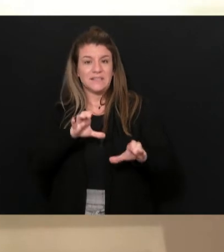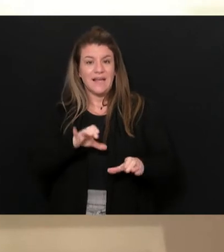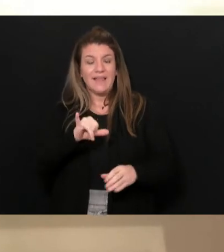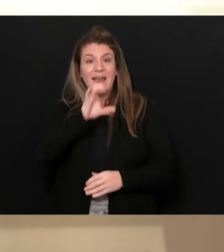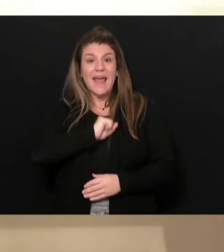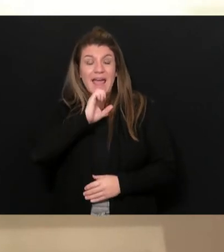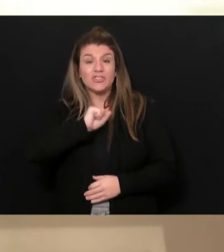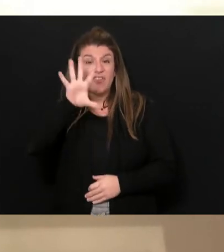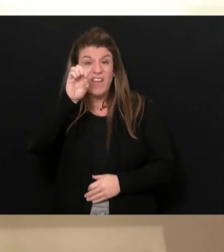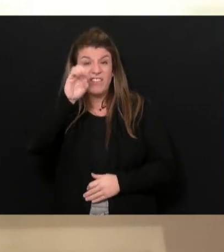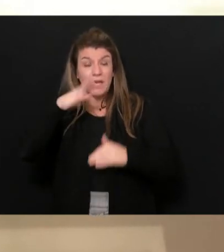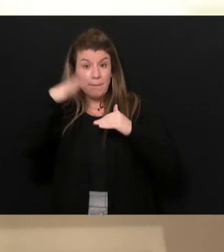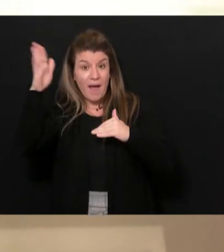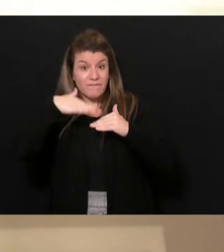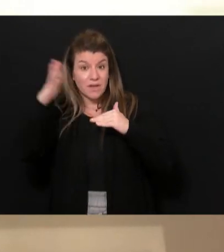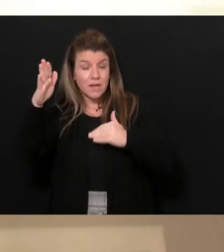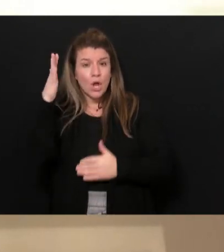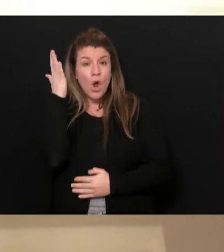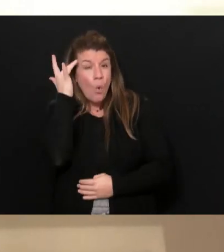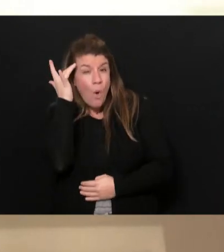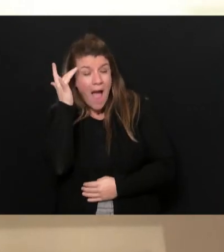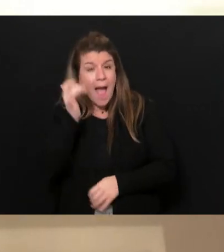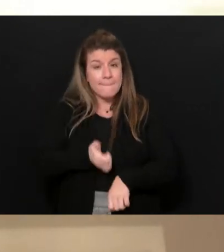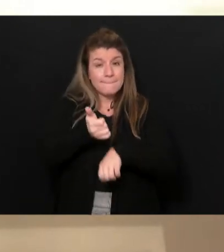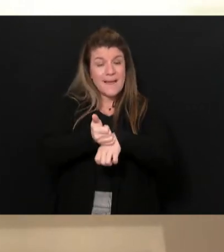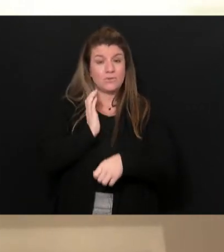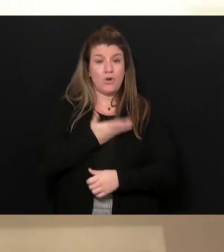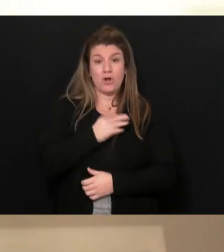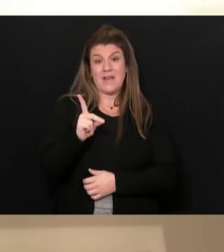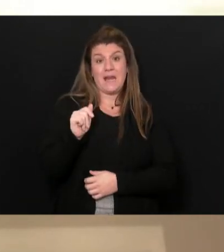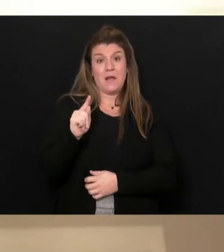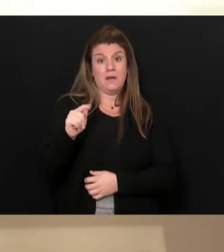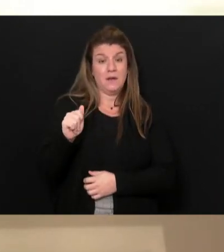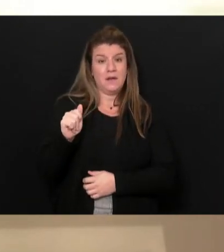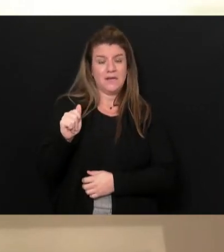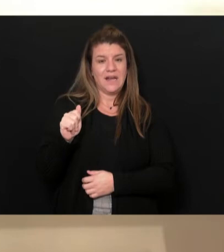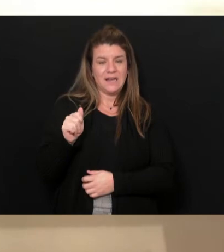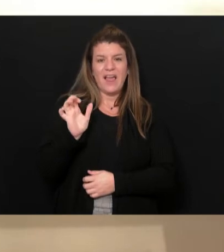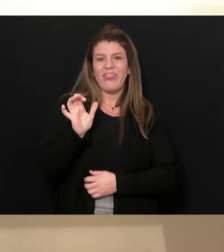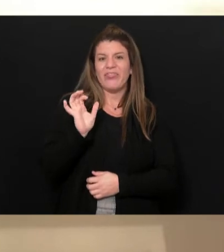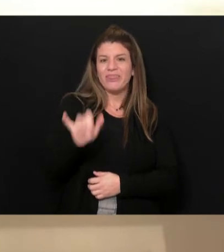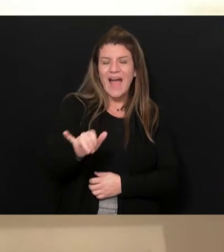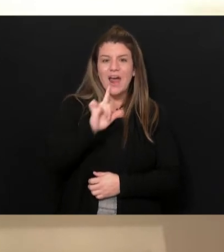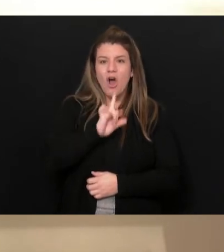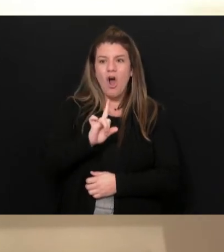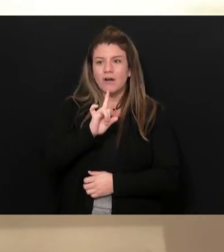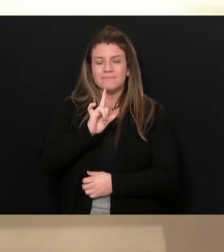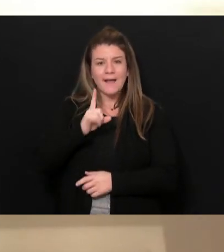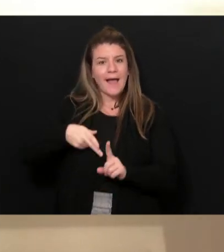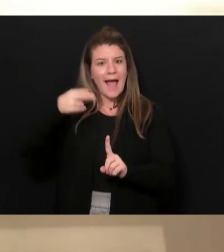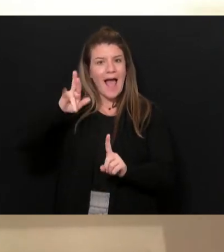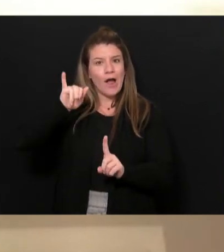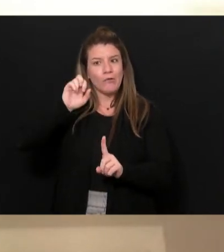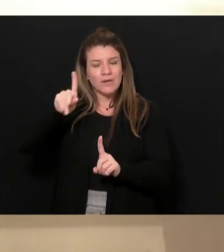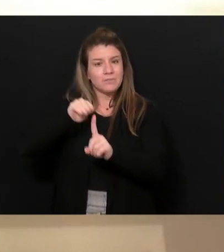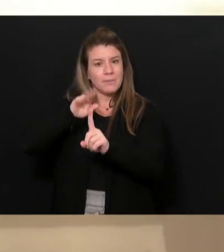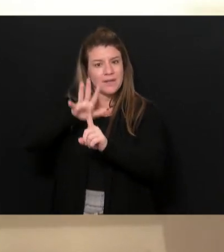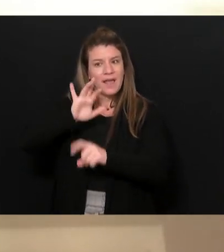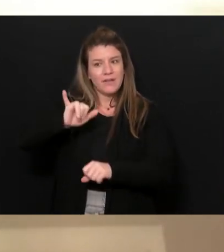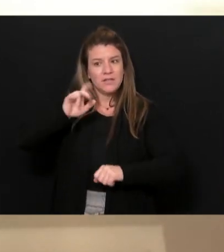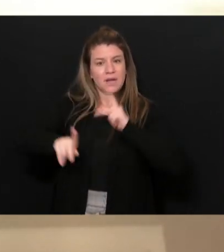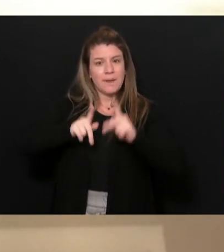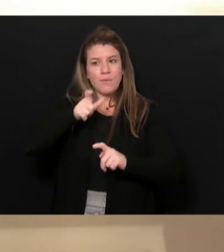50 and above, because we know based on our data numbers that those are the vulnerable population and those are the people that